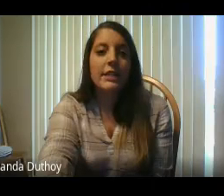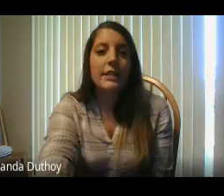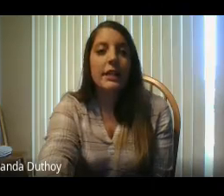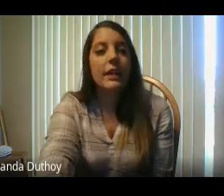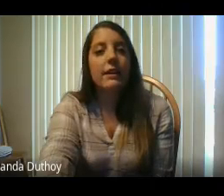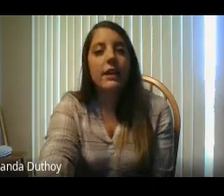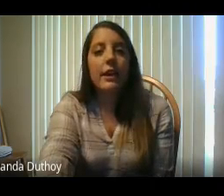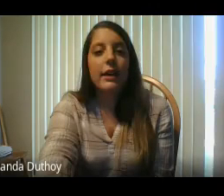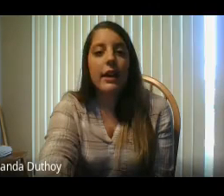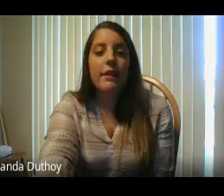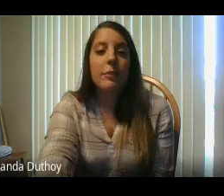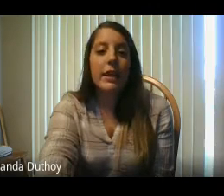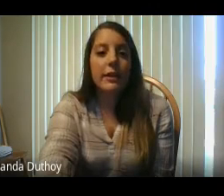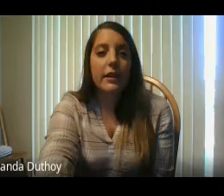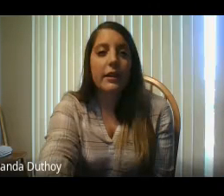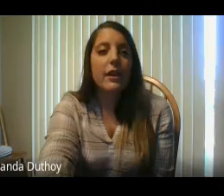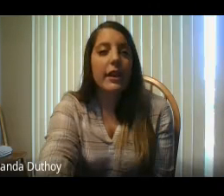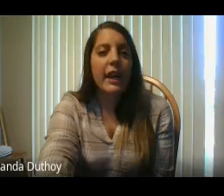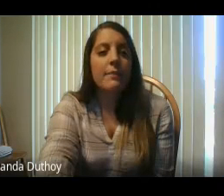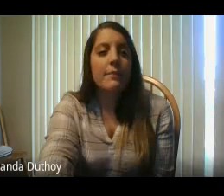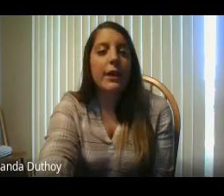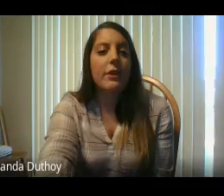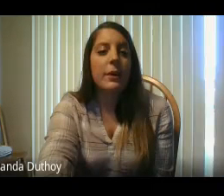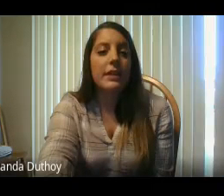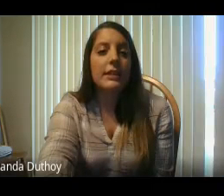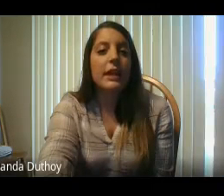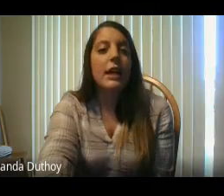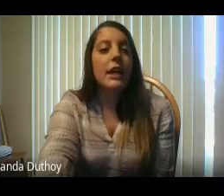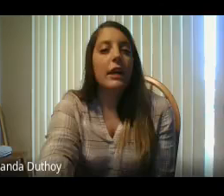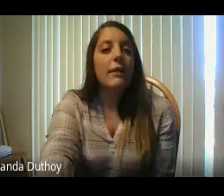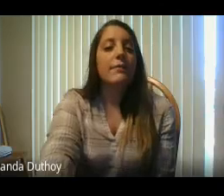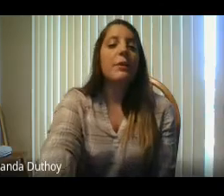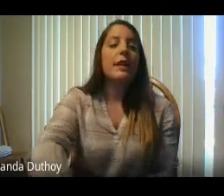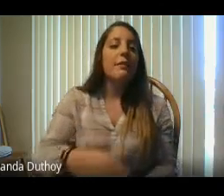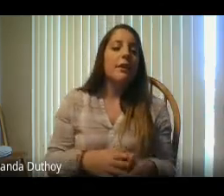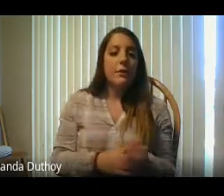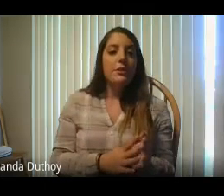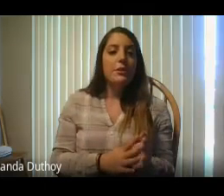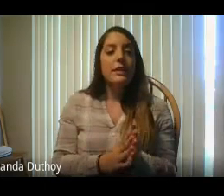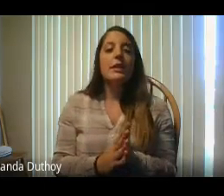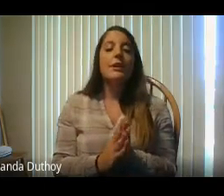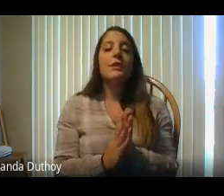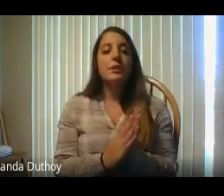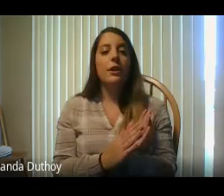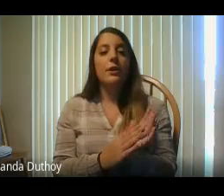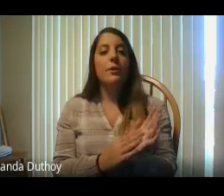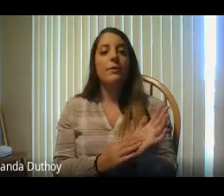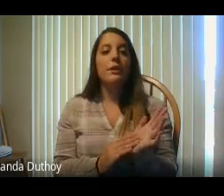this in class, and then we'll play another game and you'll have a quiz. Quickly, I want to go through